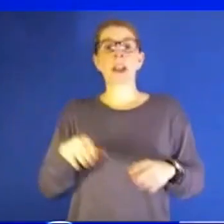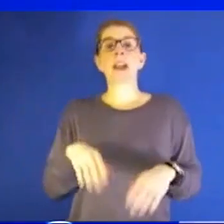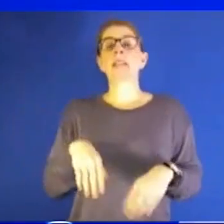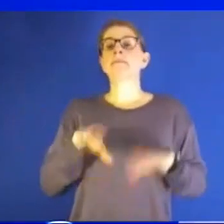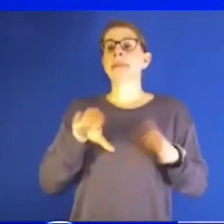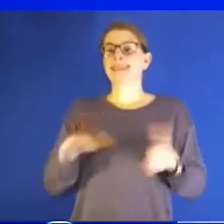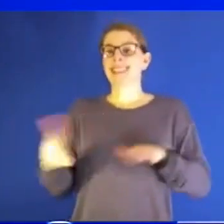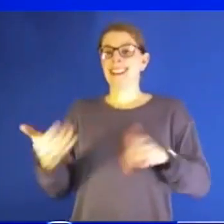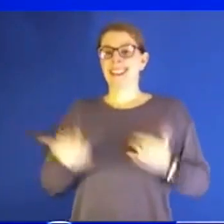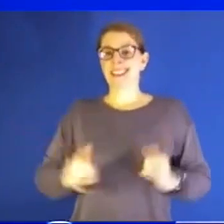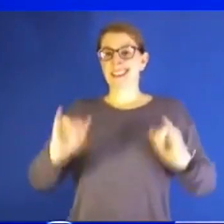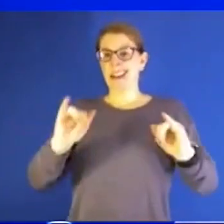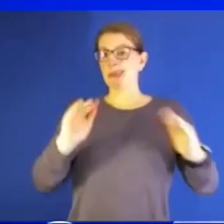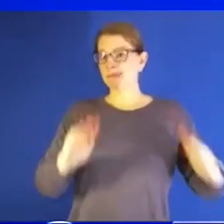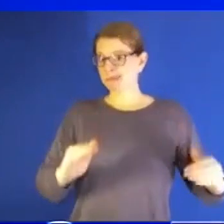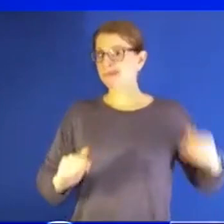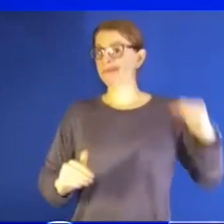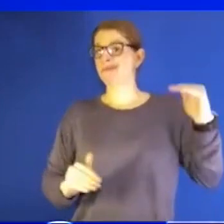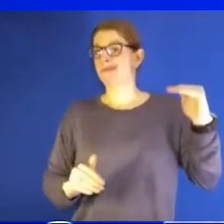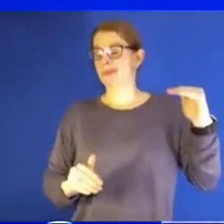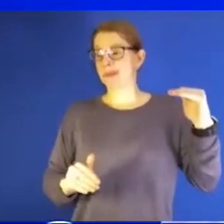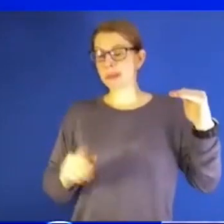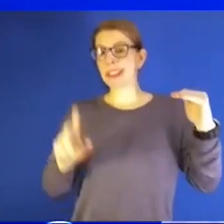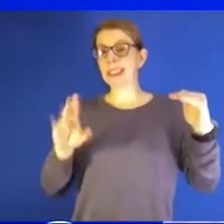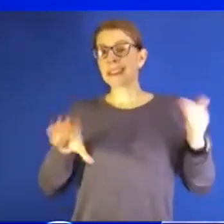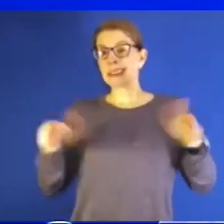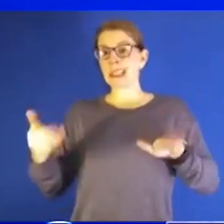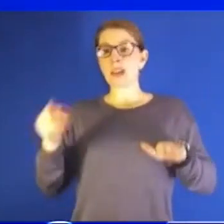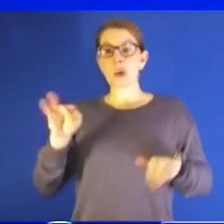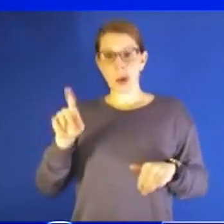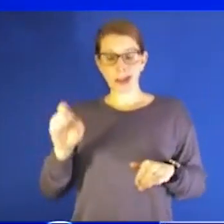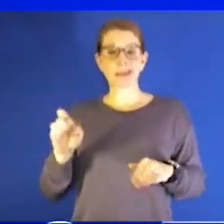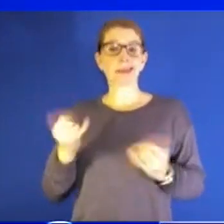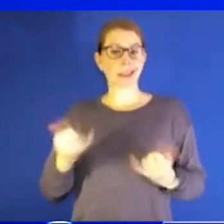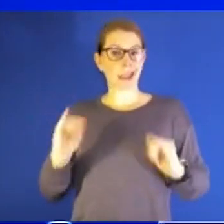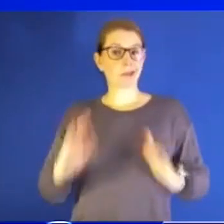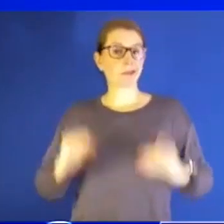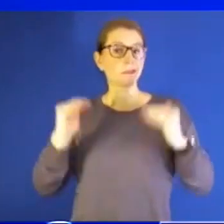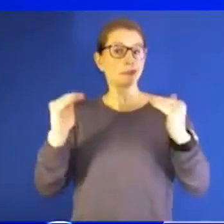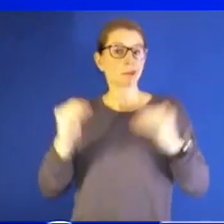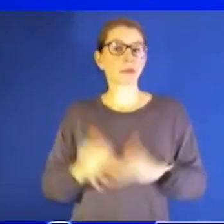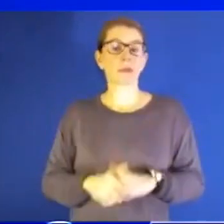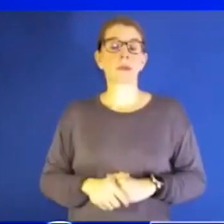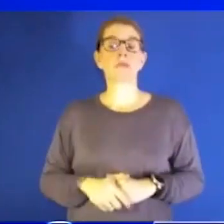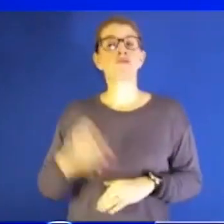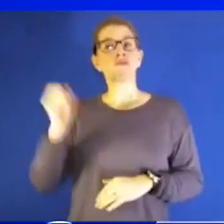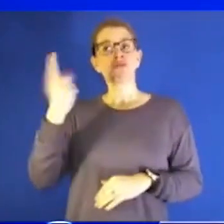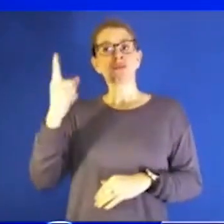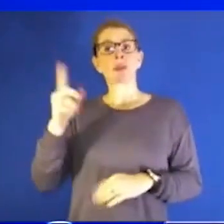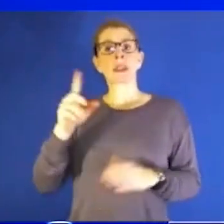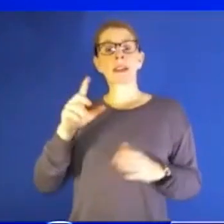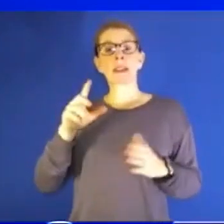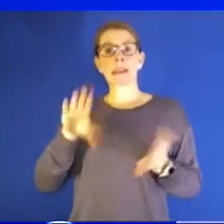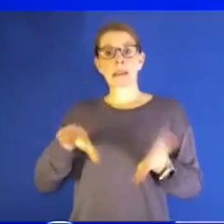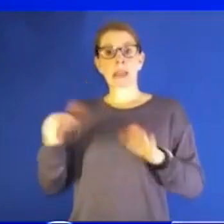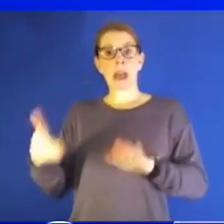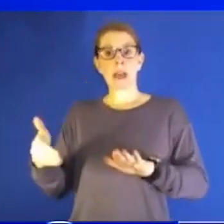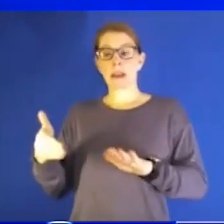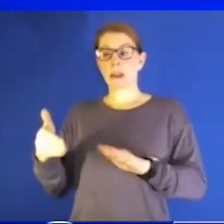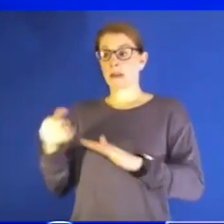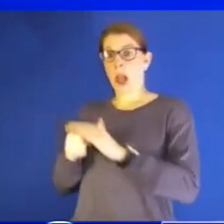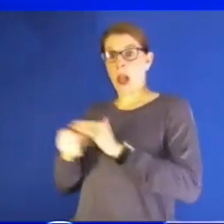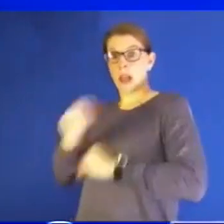have a high death rate, and but I think we understand that those deaths do follow hospitalizations as well.